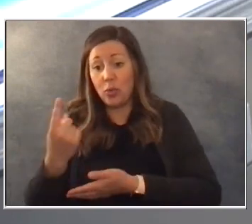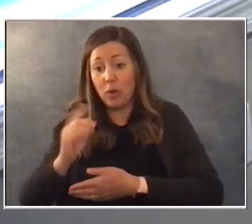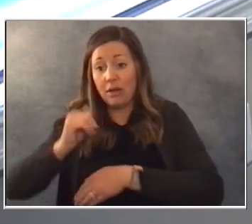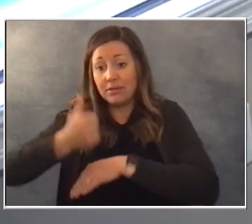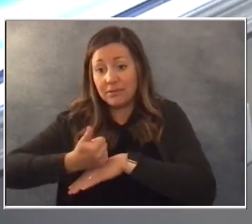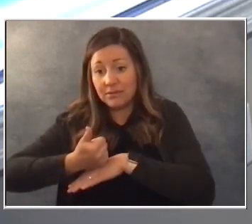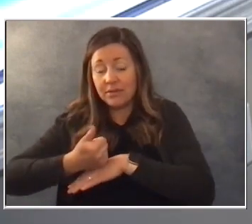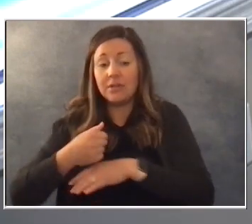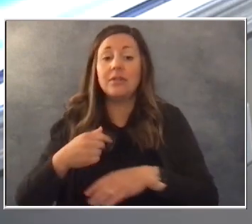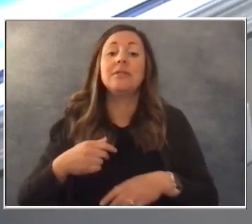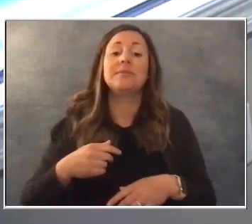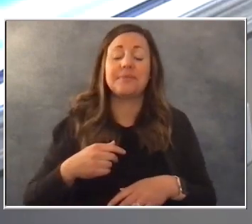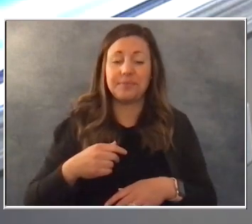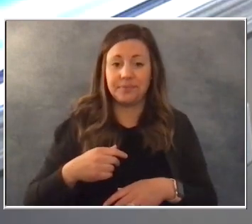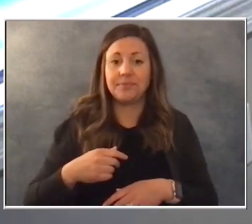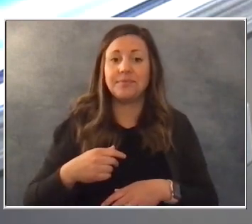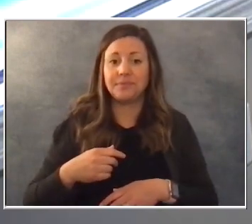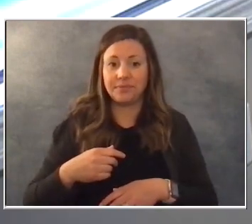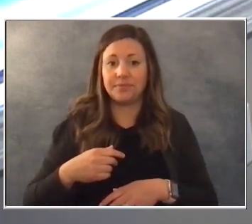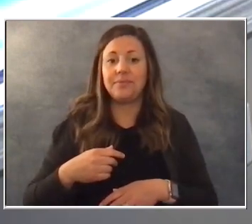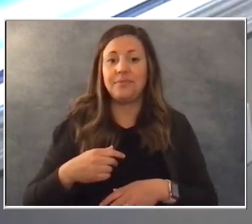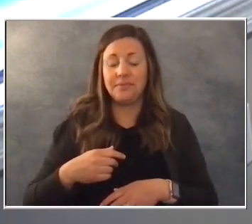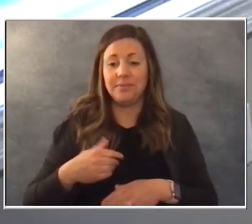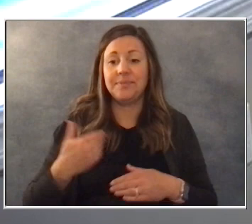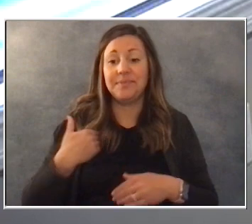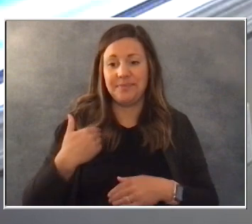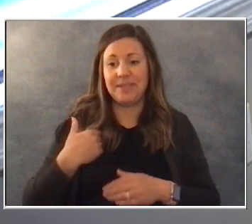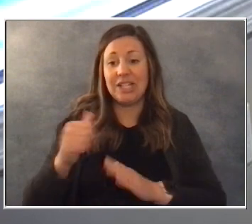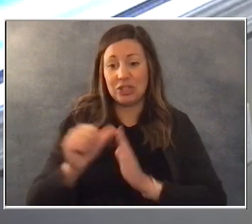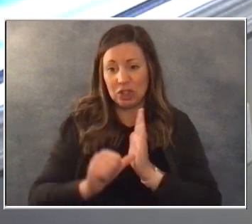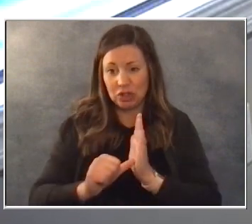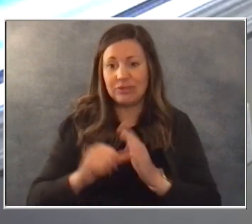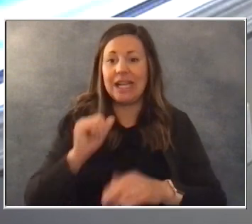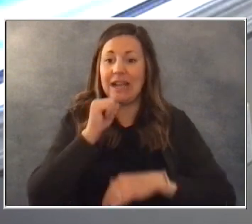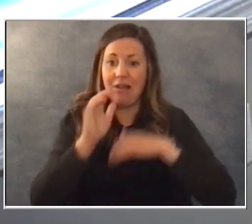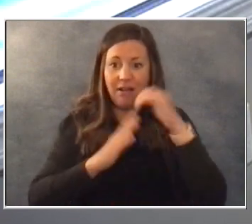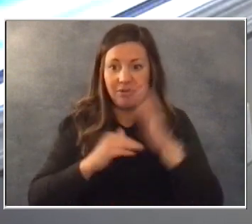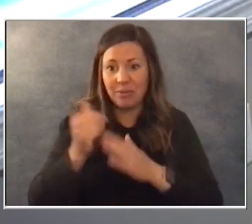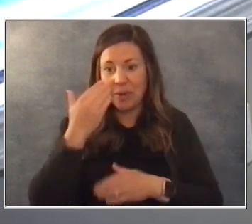chemo port being taken out, and then had the surgery of the uncomfortableness